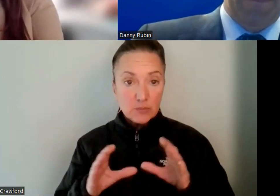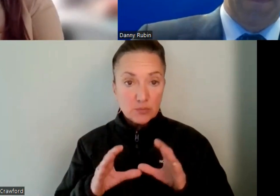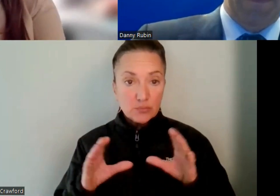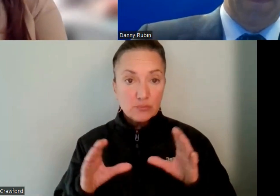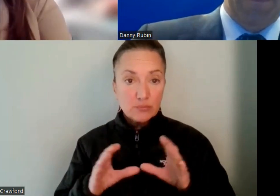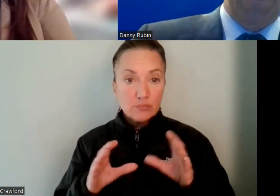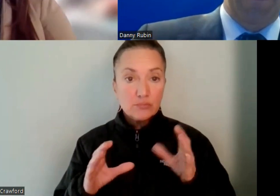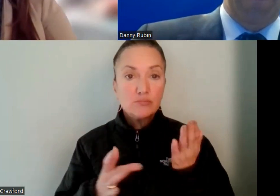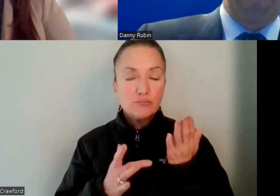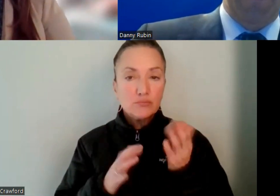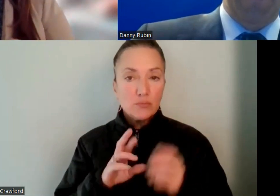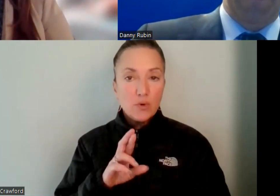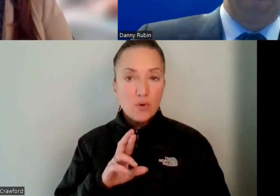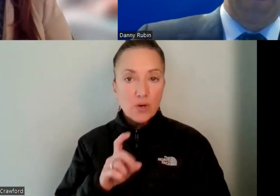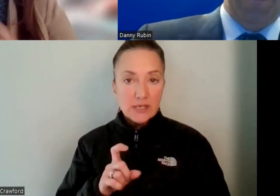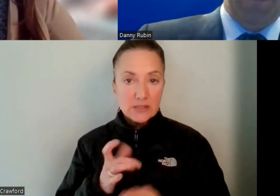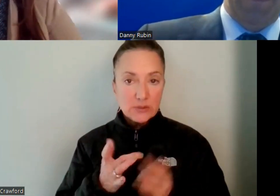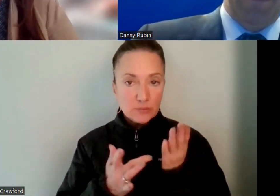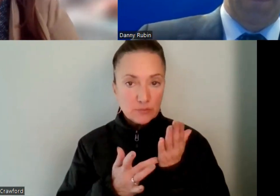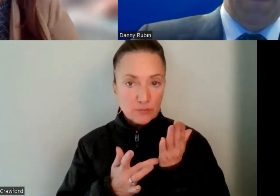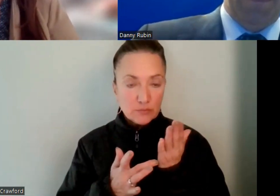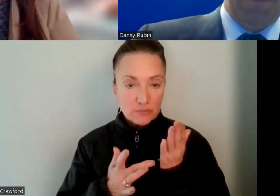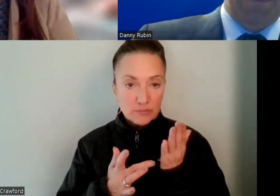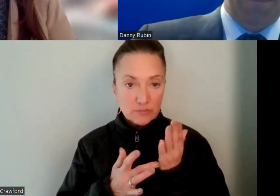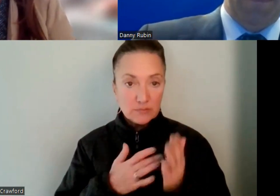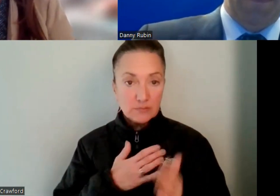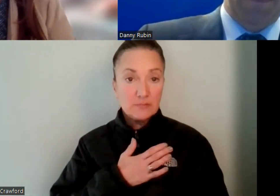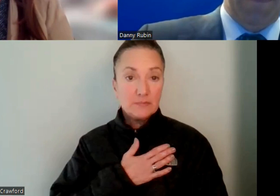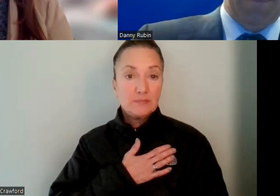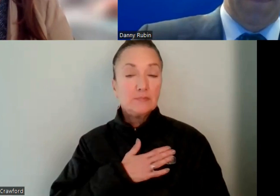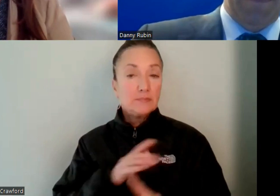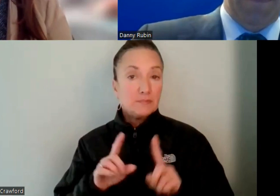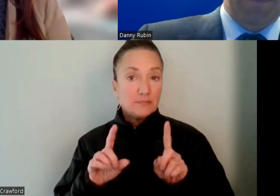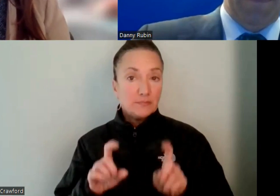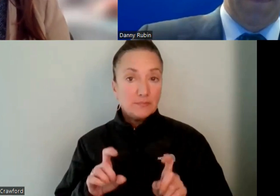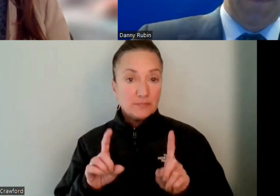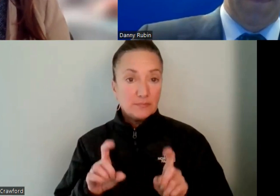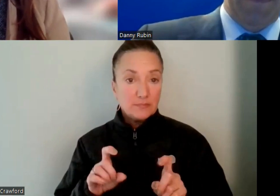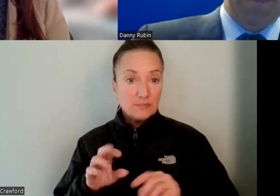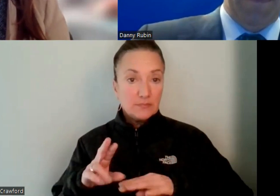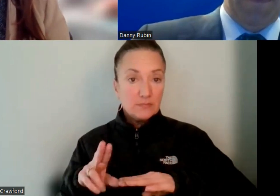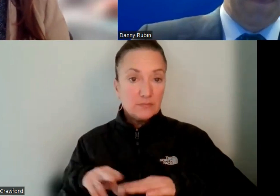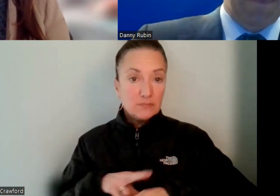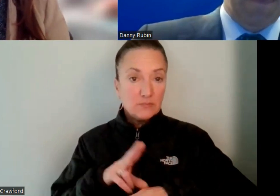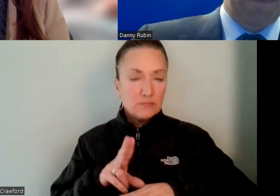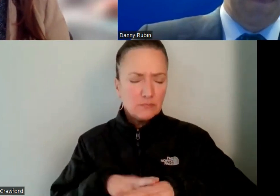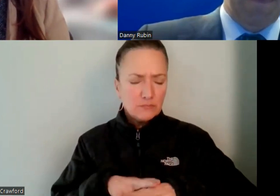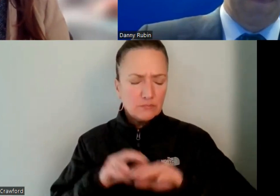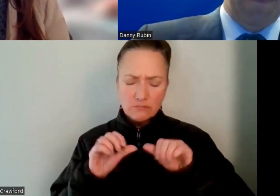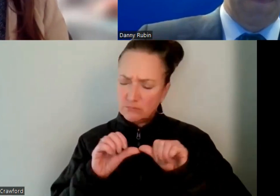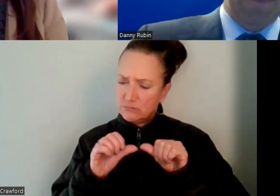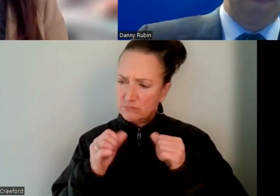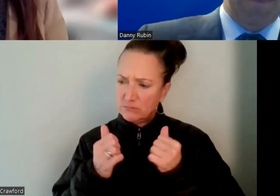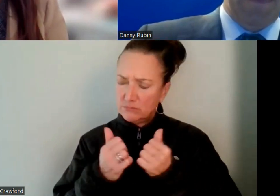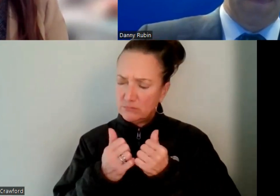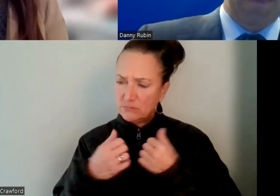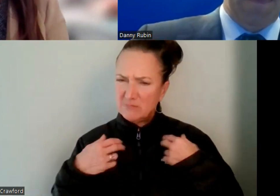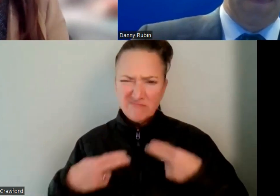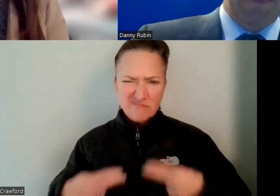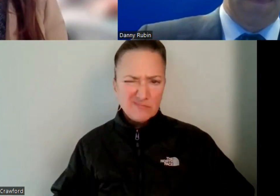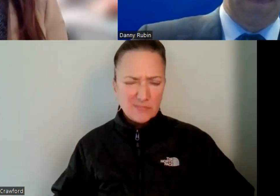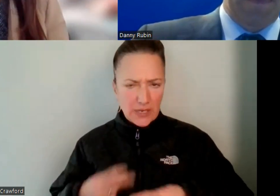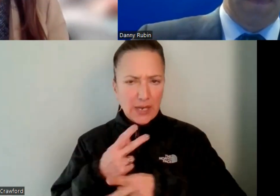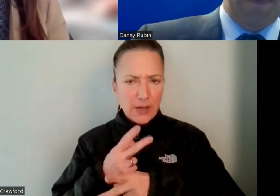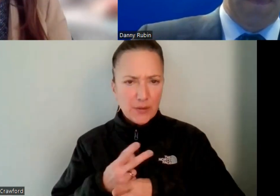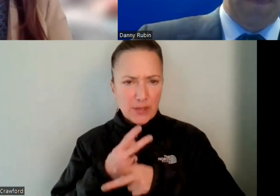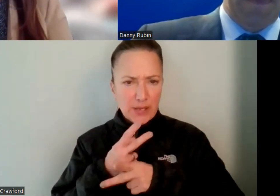pharmacy technician. And the exam that I did was from the National Associations of Healthcare.